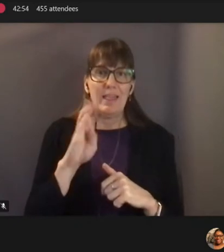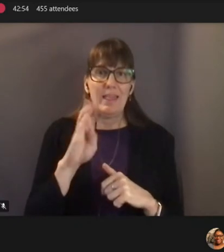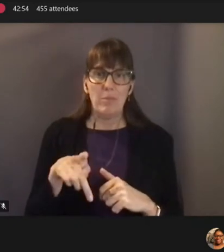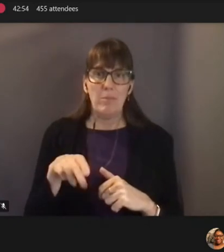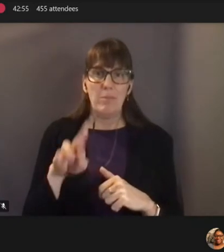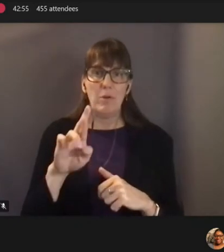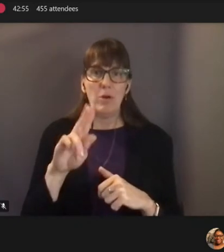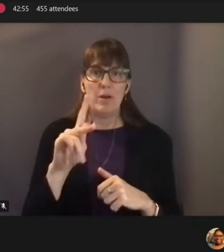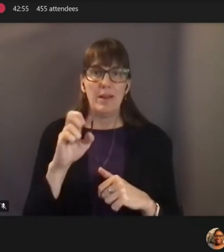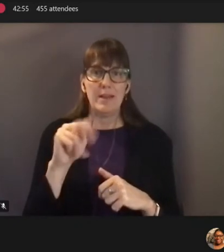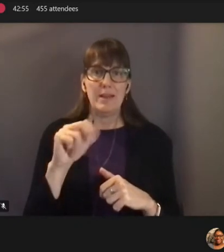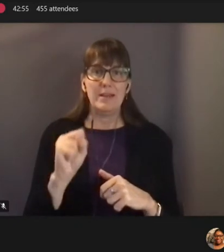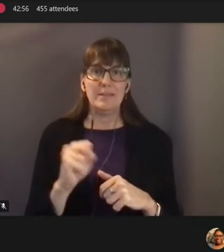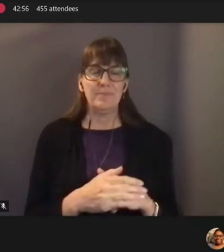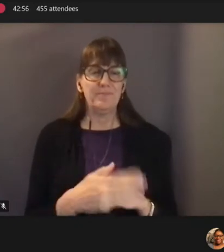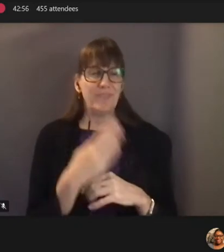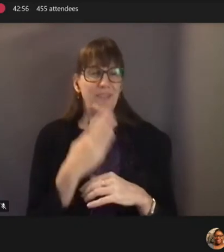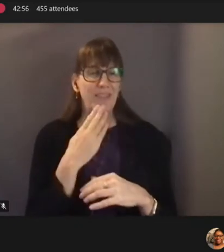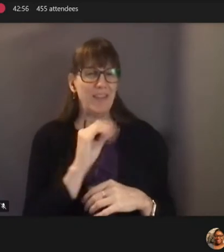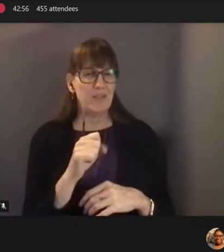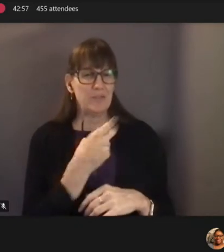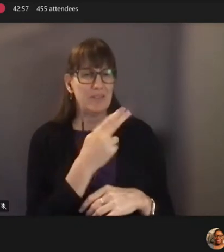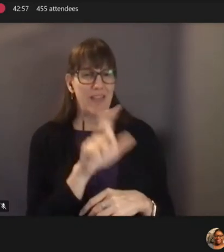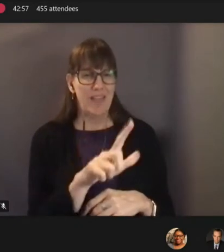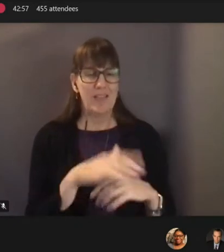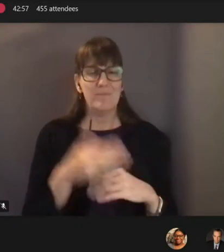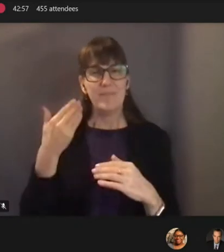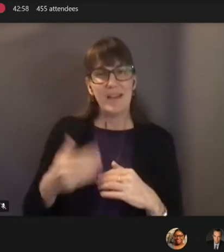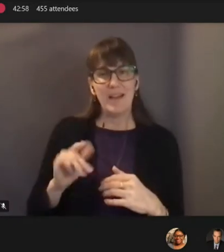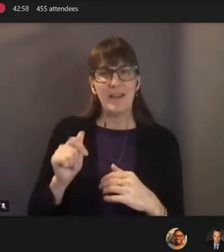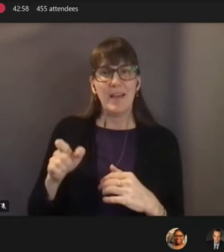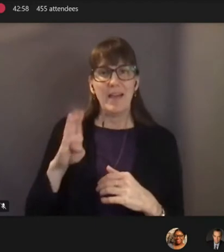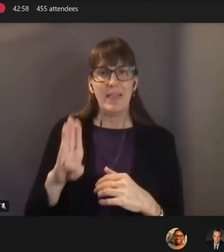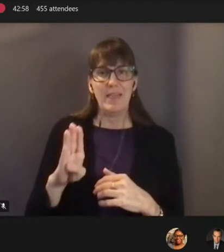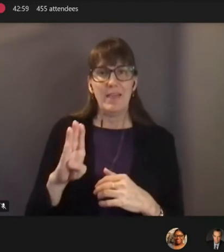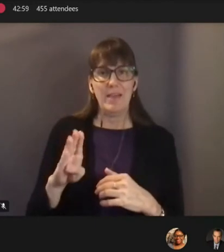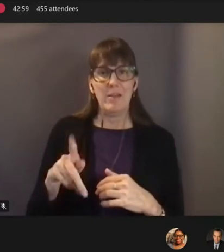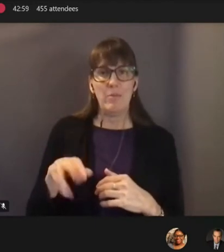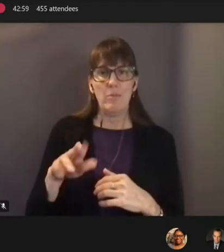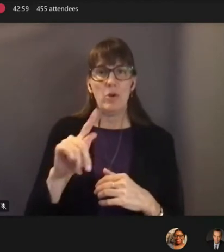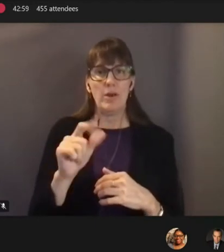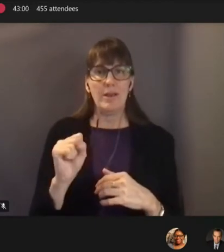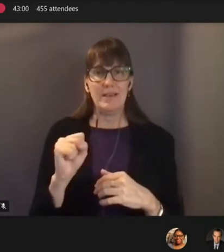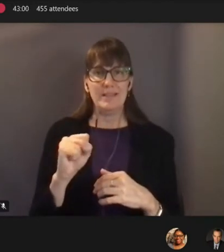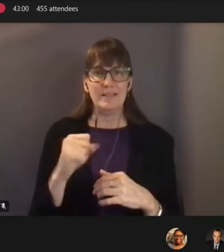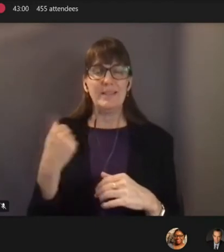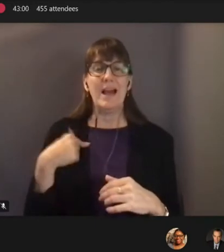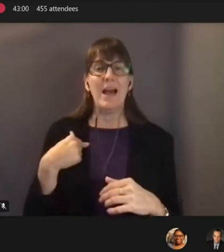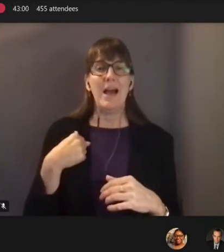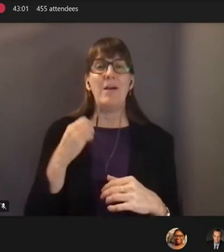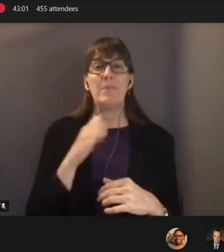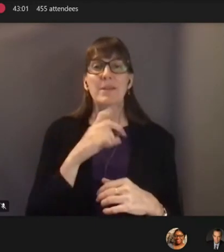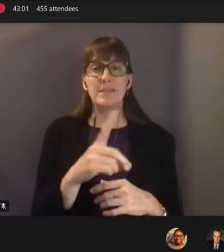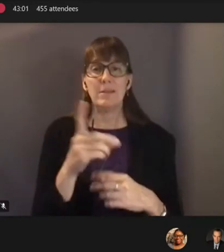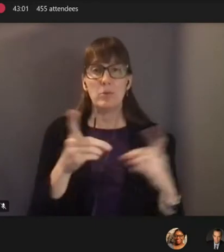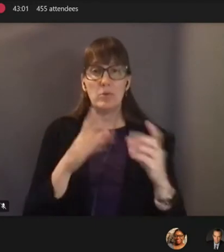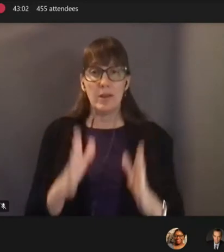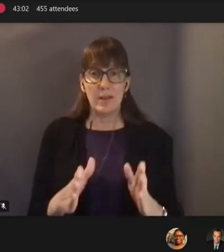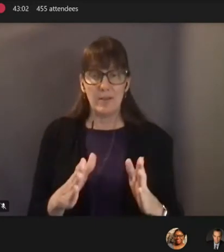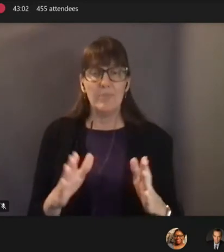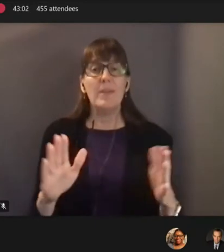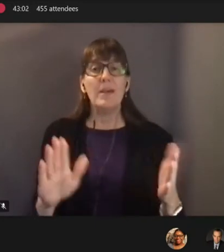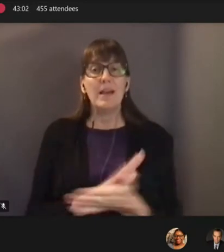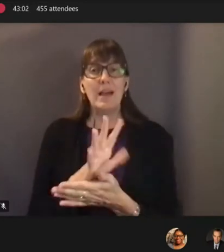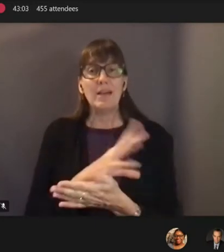Thank you, Kishelle. Hi, my name is Caleb Perkins, and I'm the Executive Director of College and Career Readiness. To continue sharing our efforts to support high